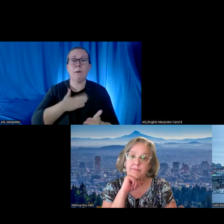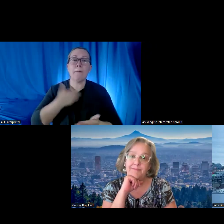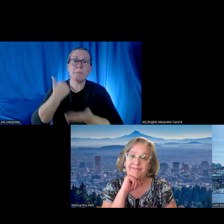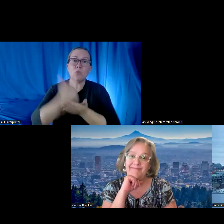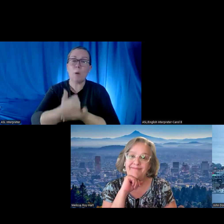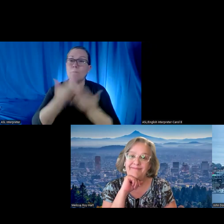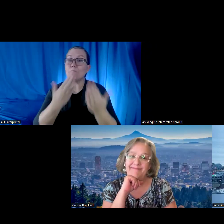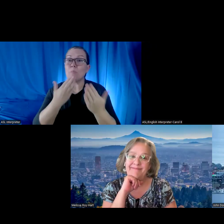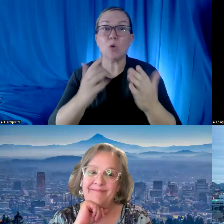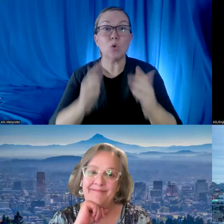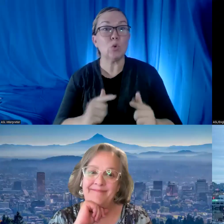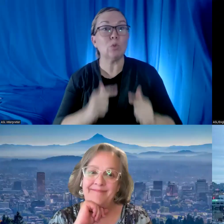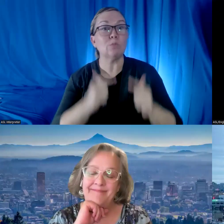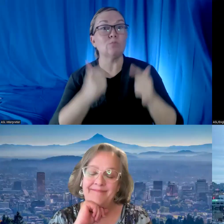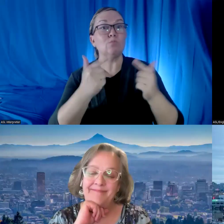very much. Back to you, Joseph.